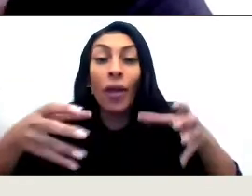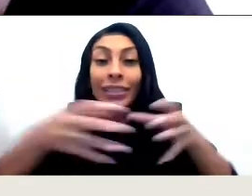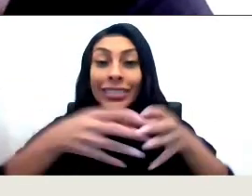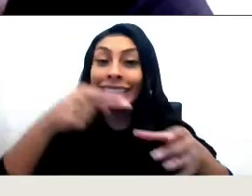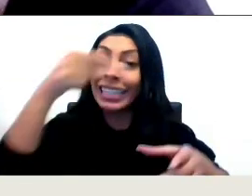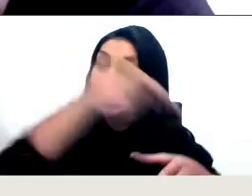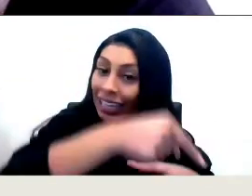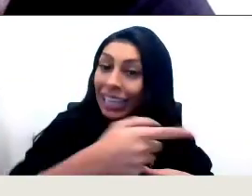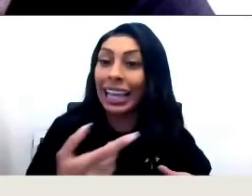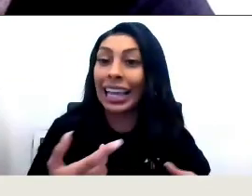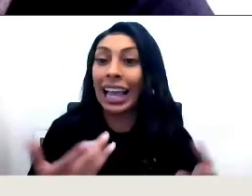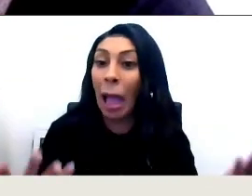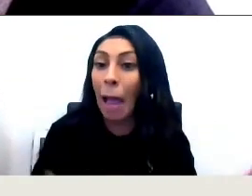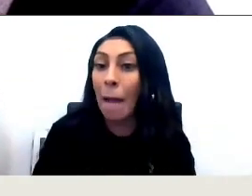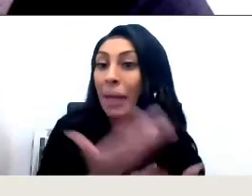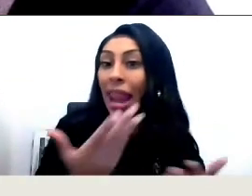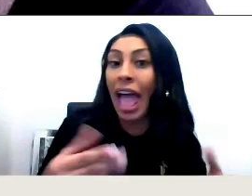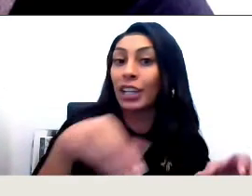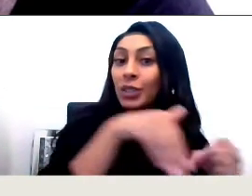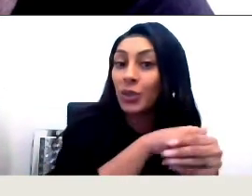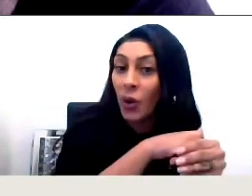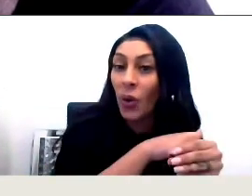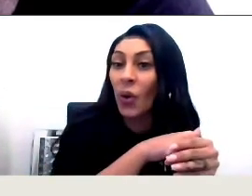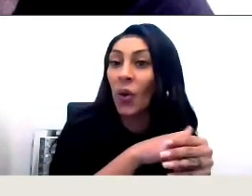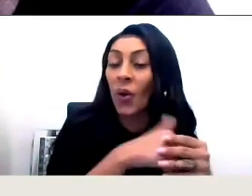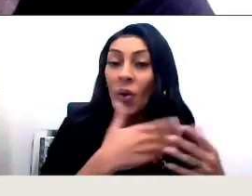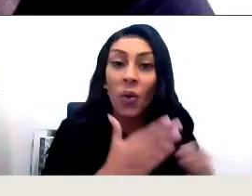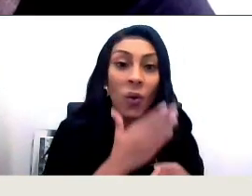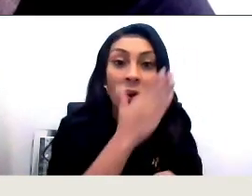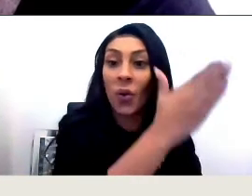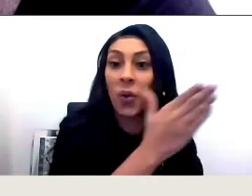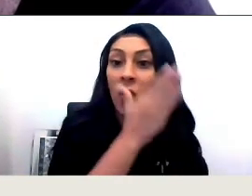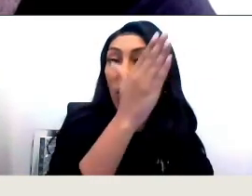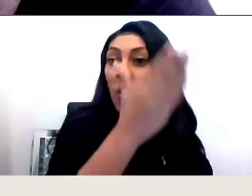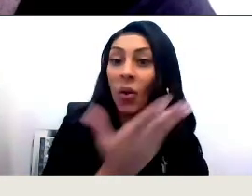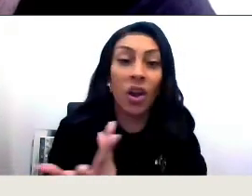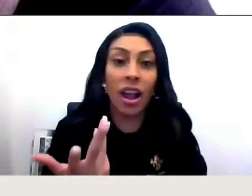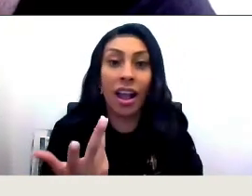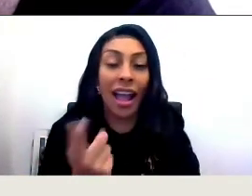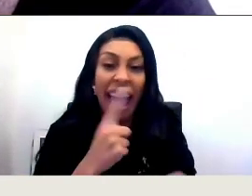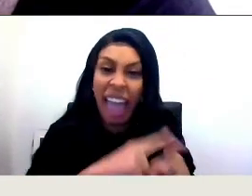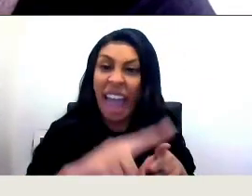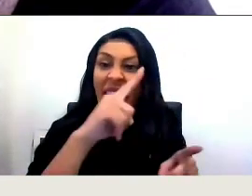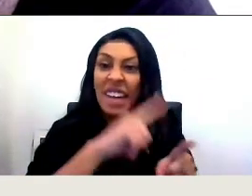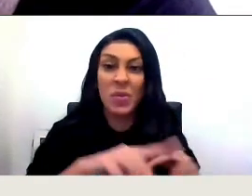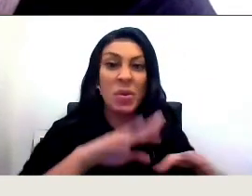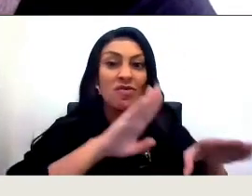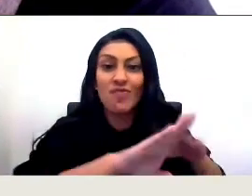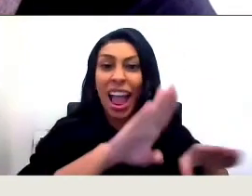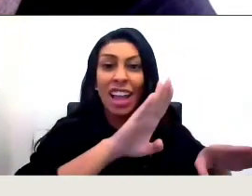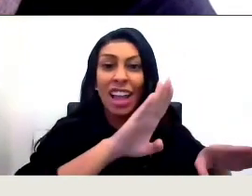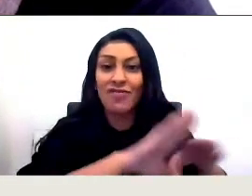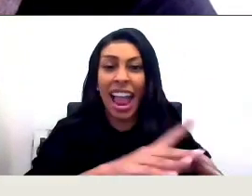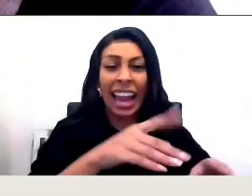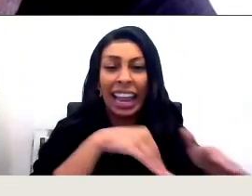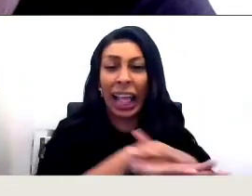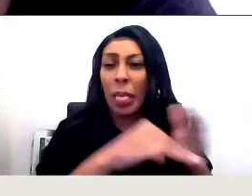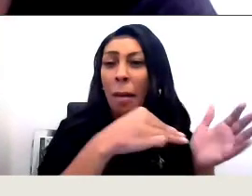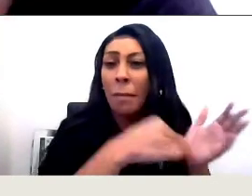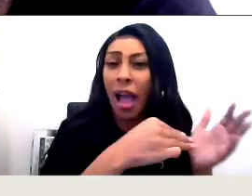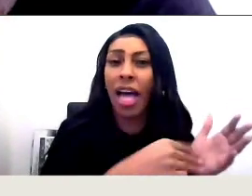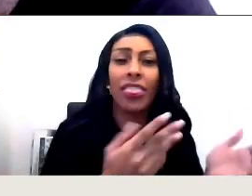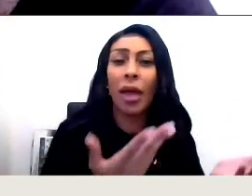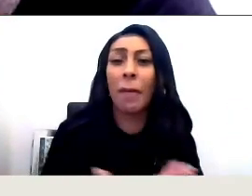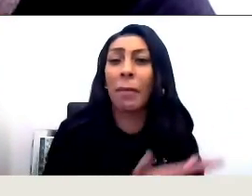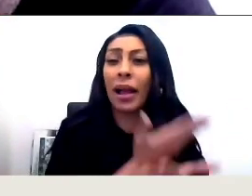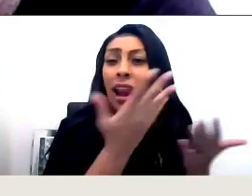I started playing them, and I ended up like going sort of however many times a week or a month or whatever to go